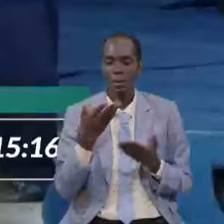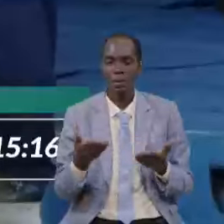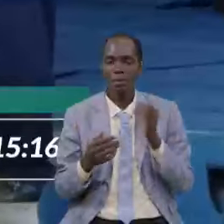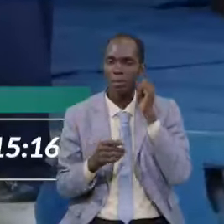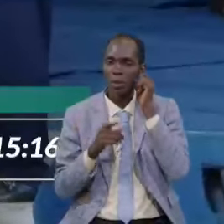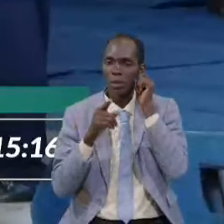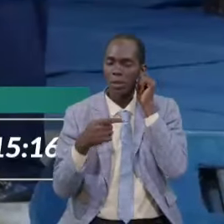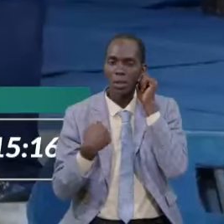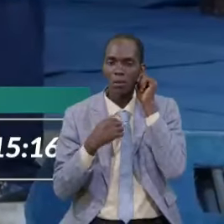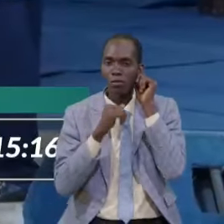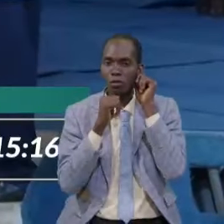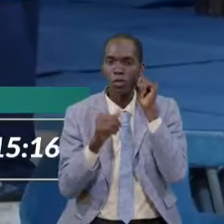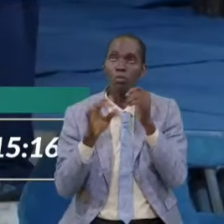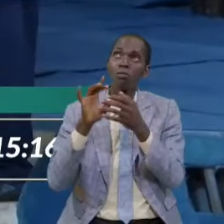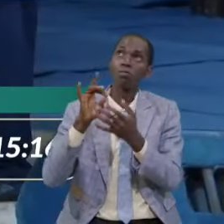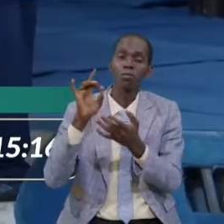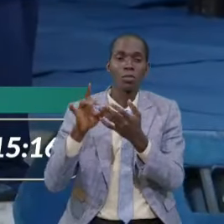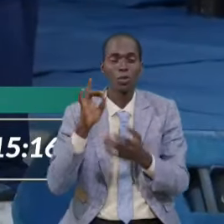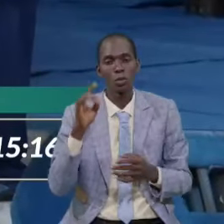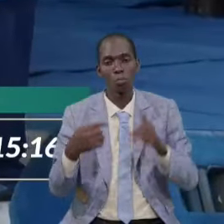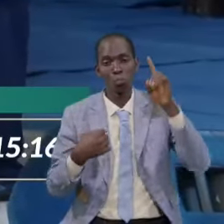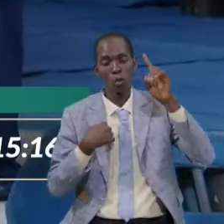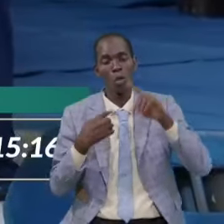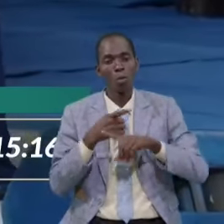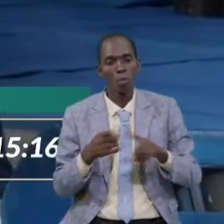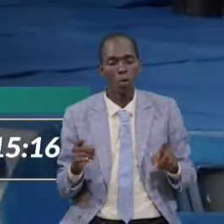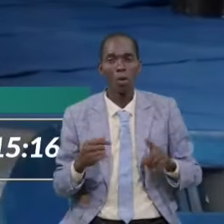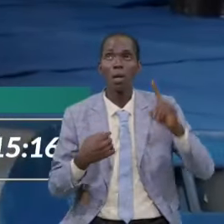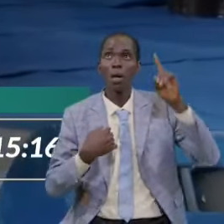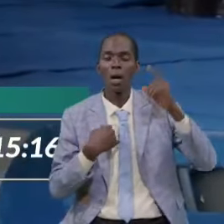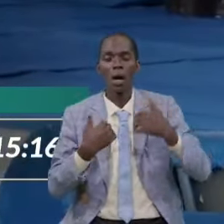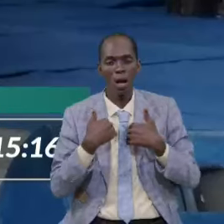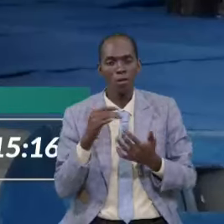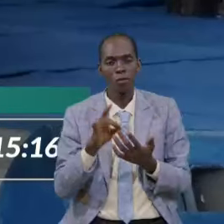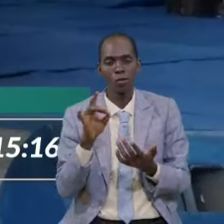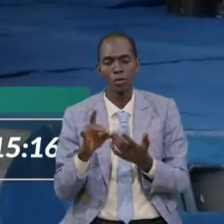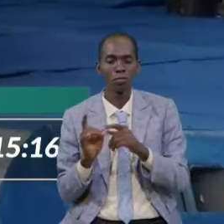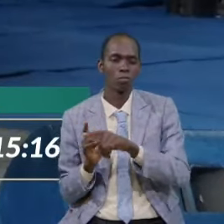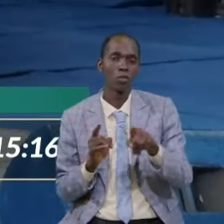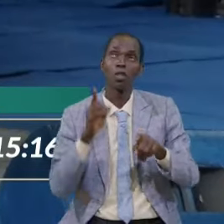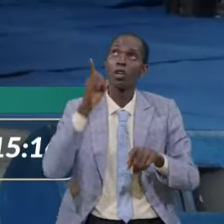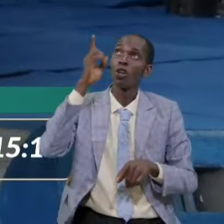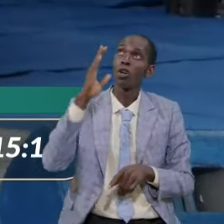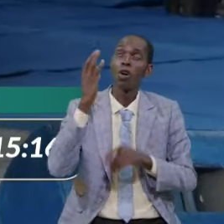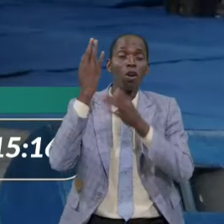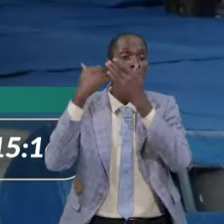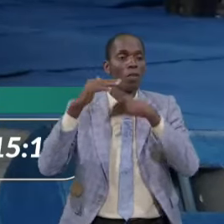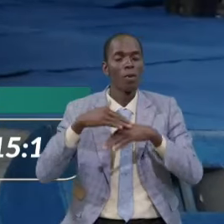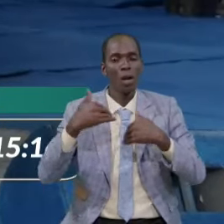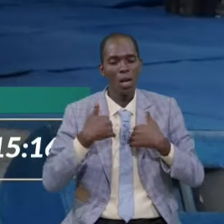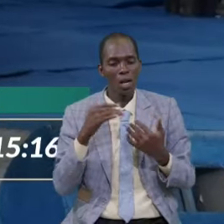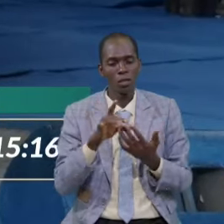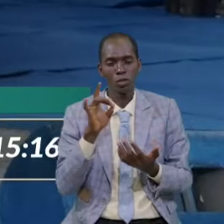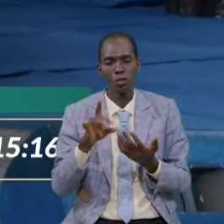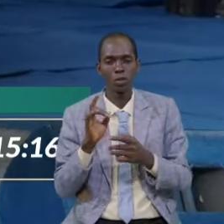but I have chosen you. The God of heaven, he has chosen you. The Christ of Calvary, he